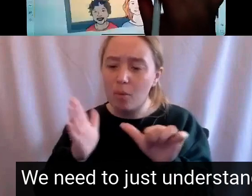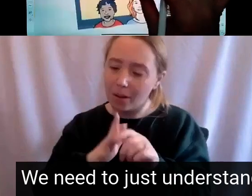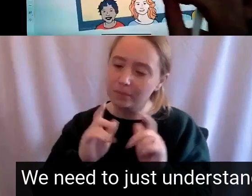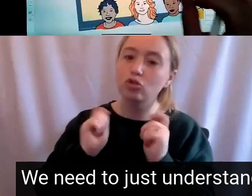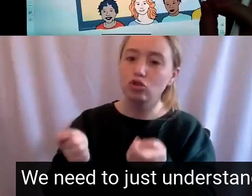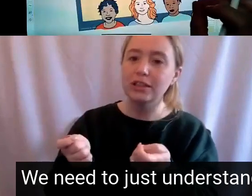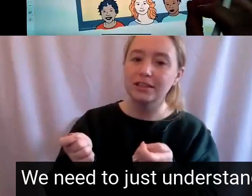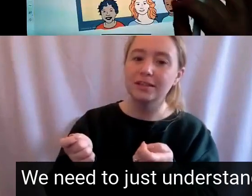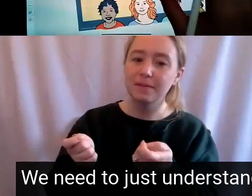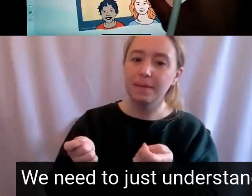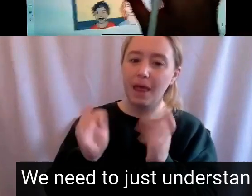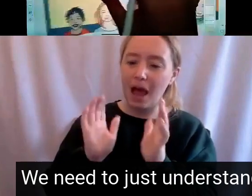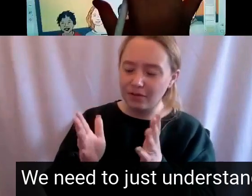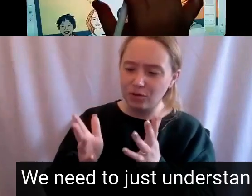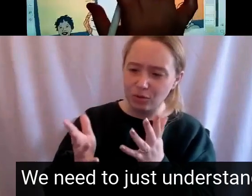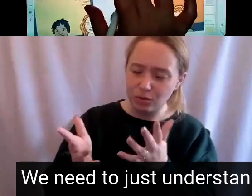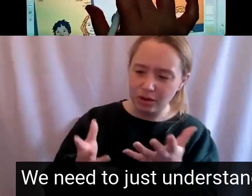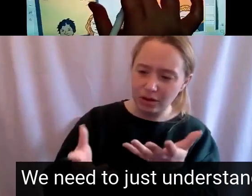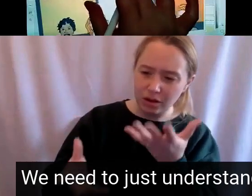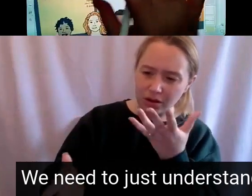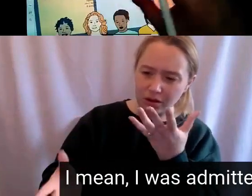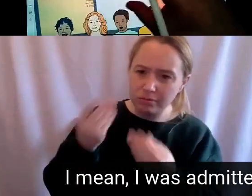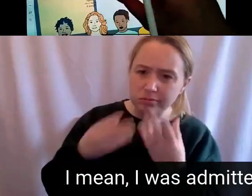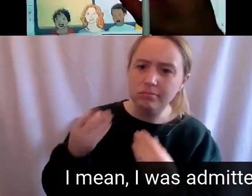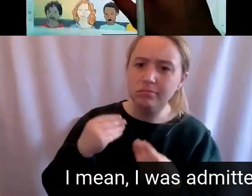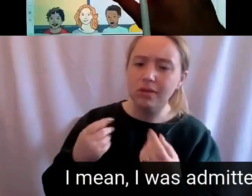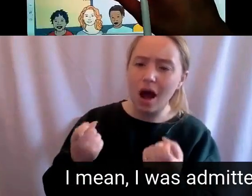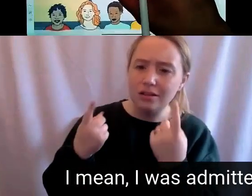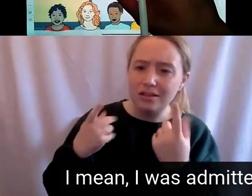just understand the problem and support you. I